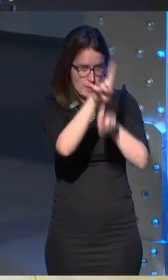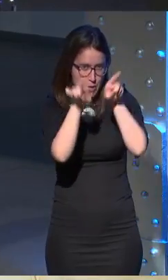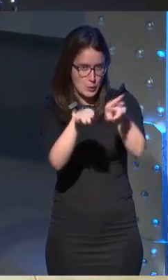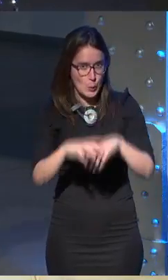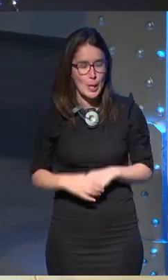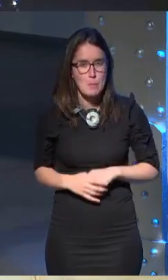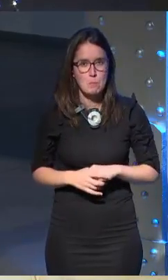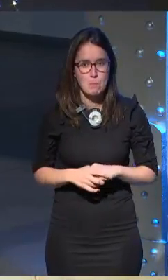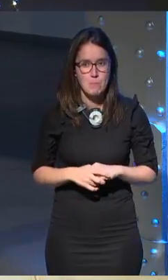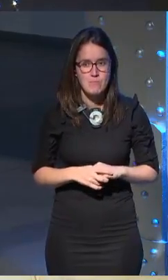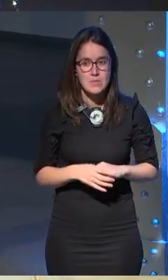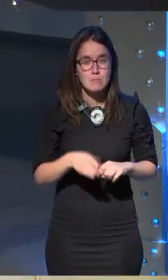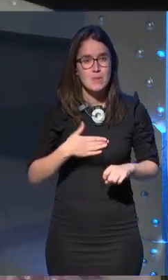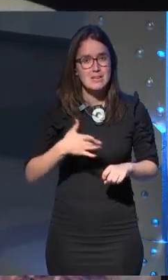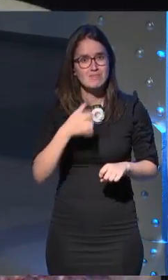Second round.